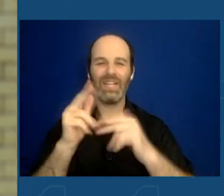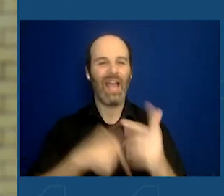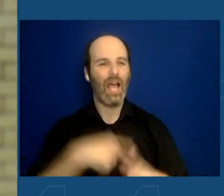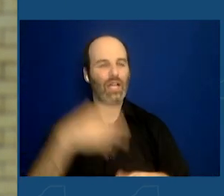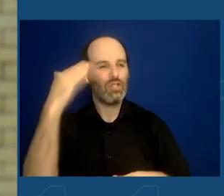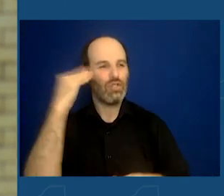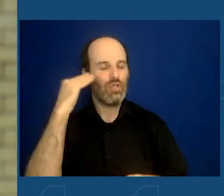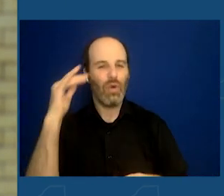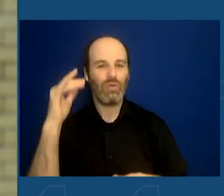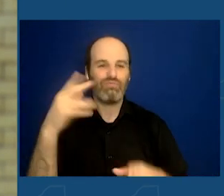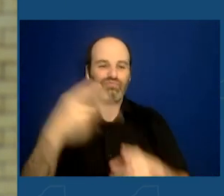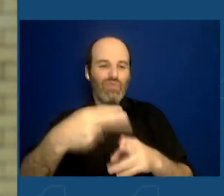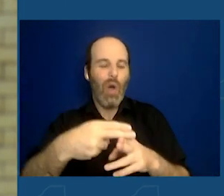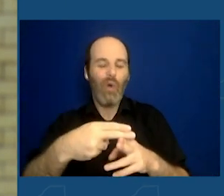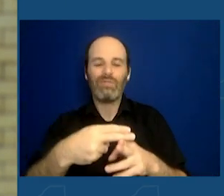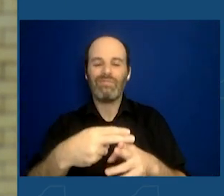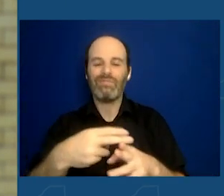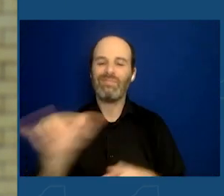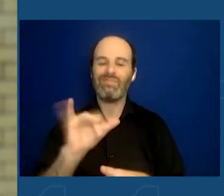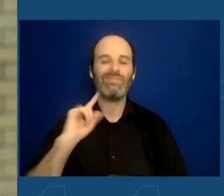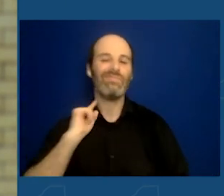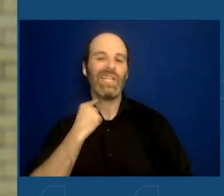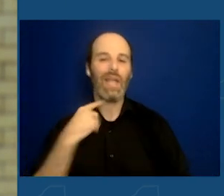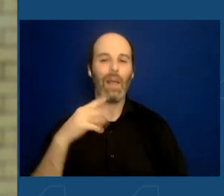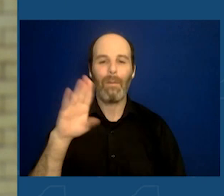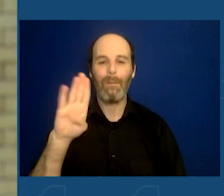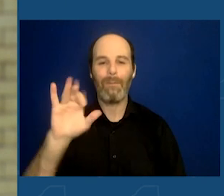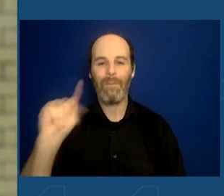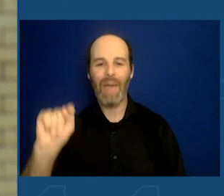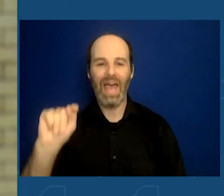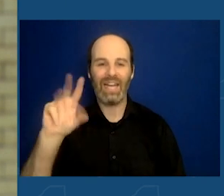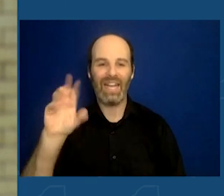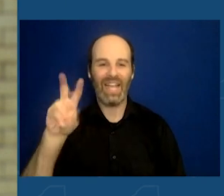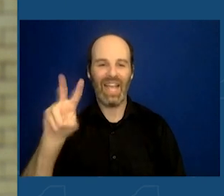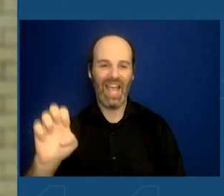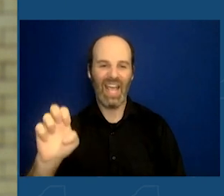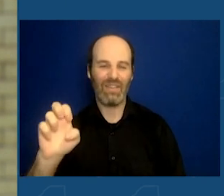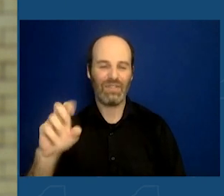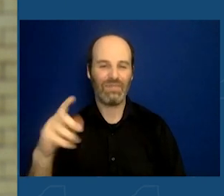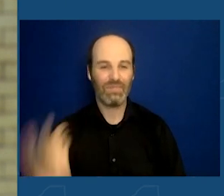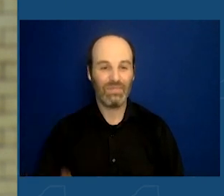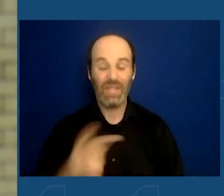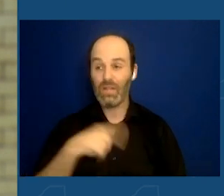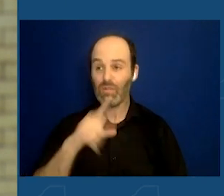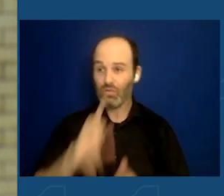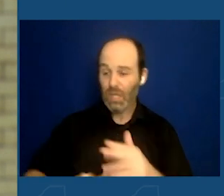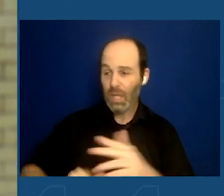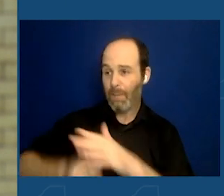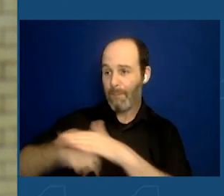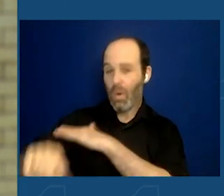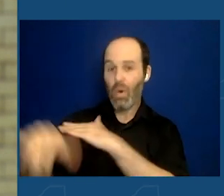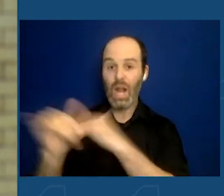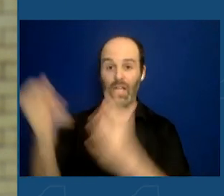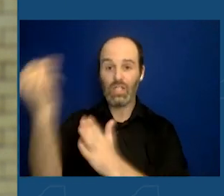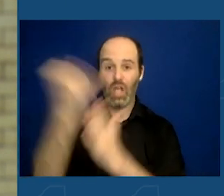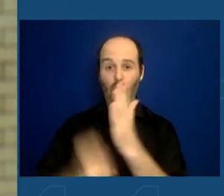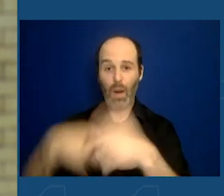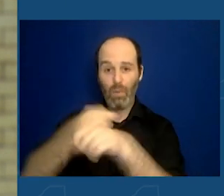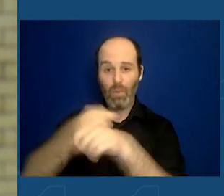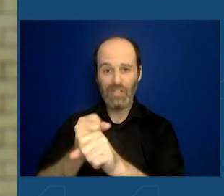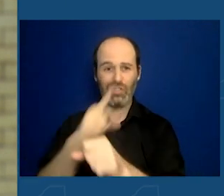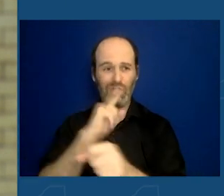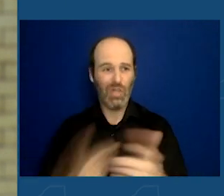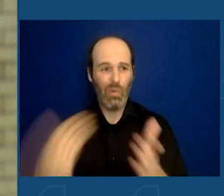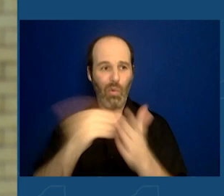it's really reborn as a hub for art production. So a rebirth has happened here, and in my opinion,